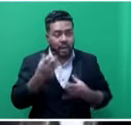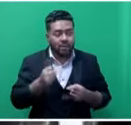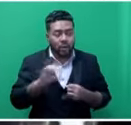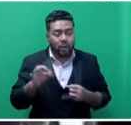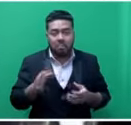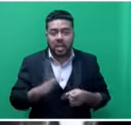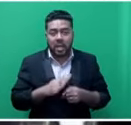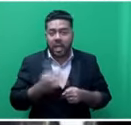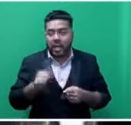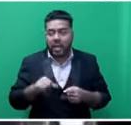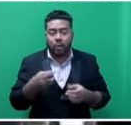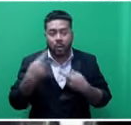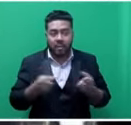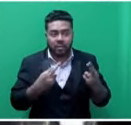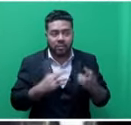made any recommendation.